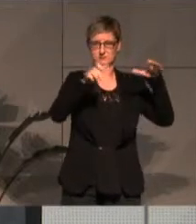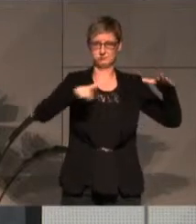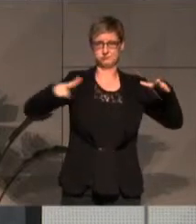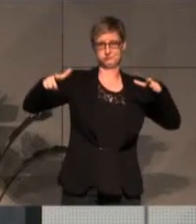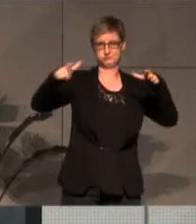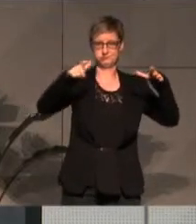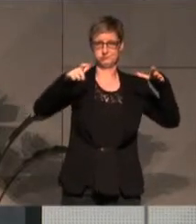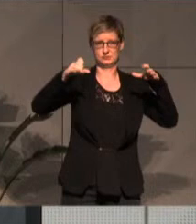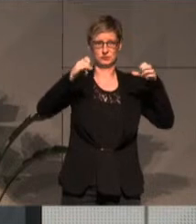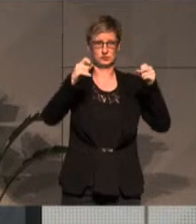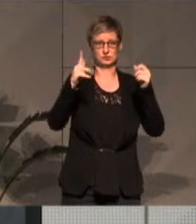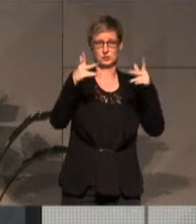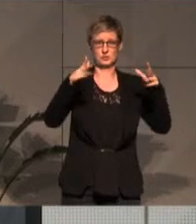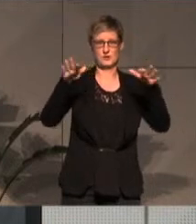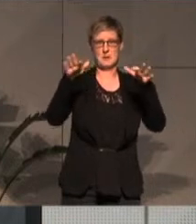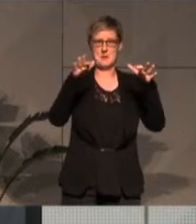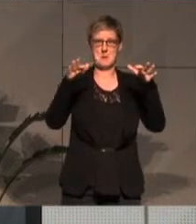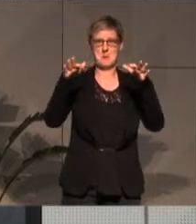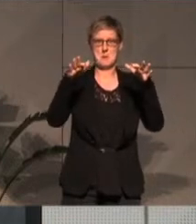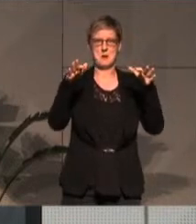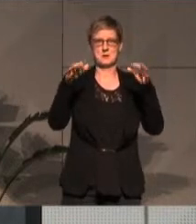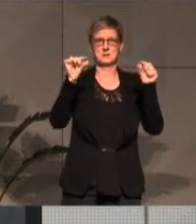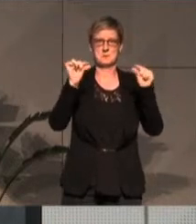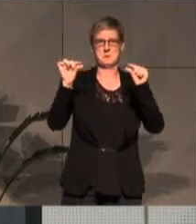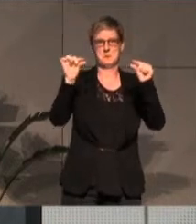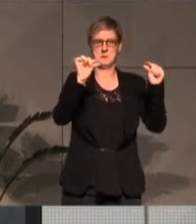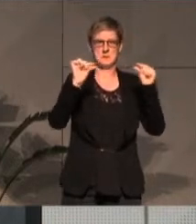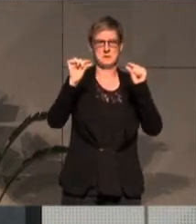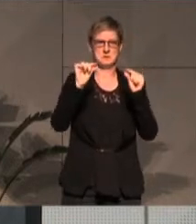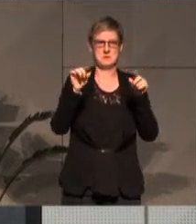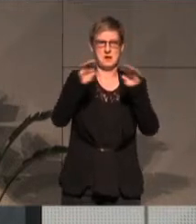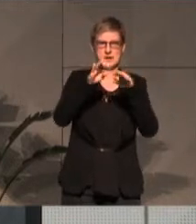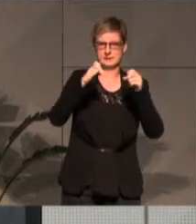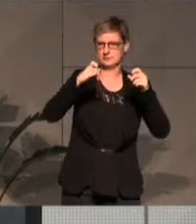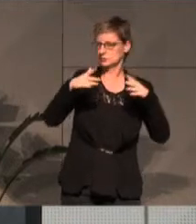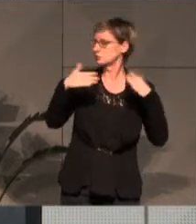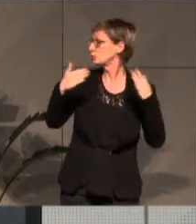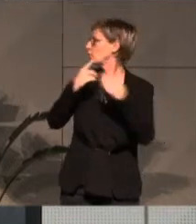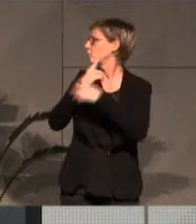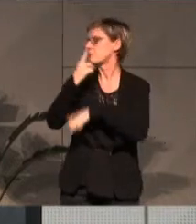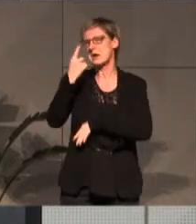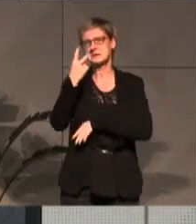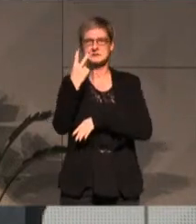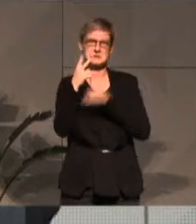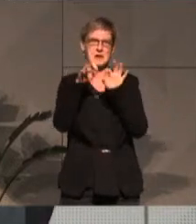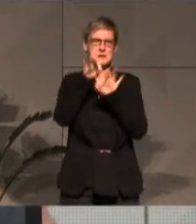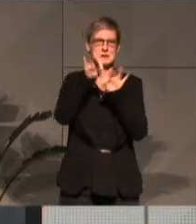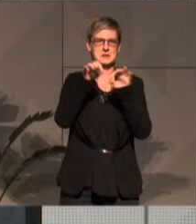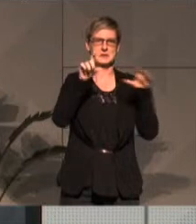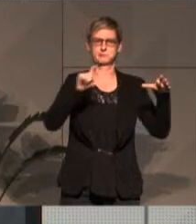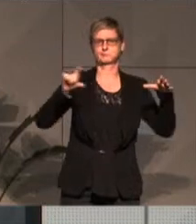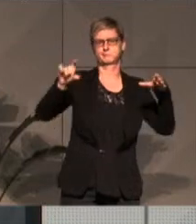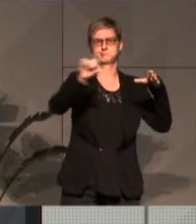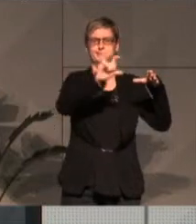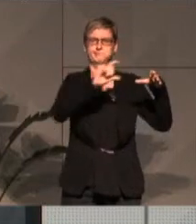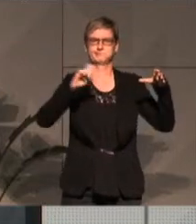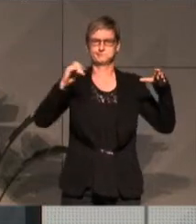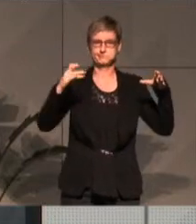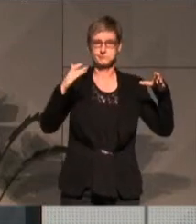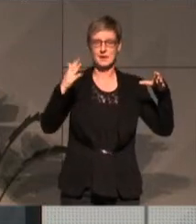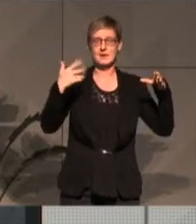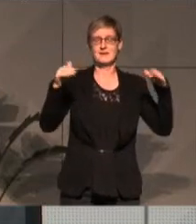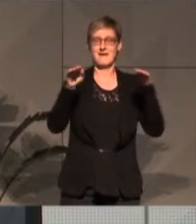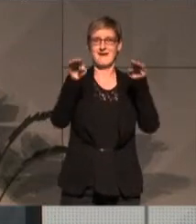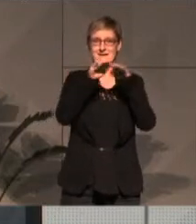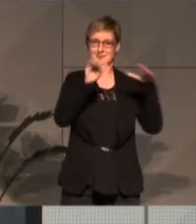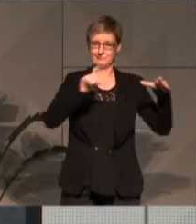deep in most spots, which is just covered by a thin layer of ice, just 1 to 2 meters thick as a general rule.